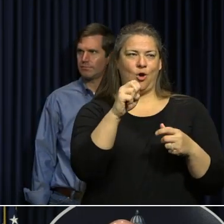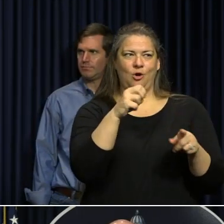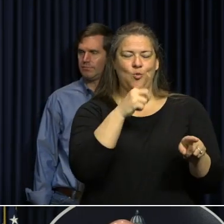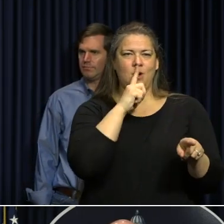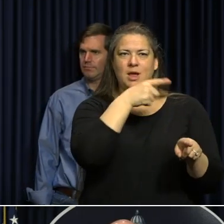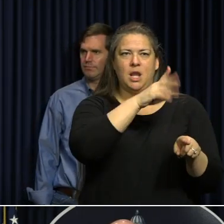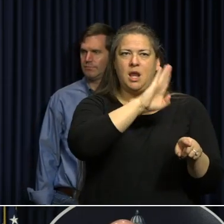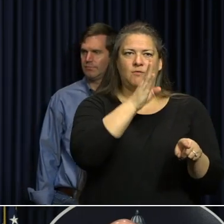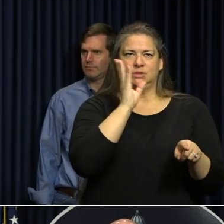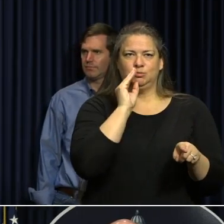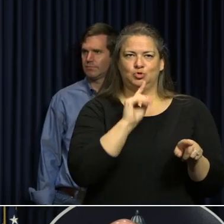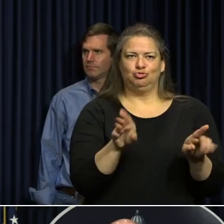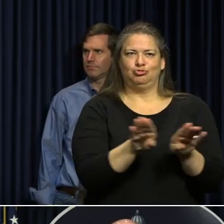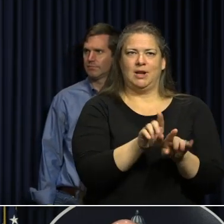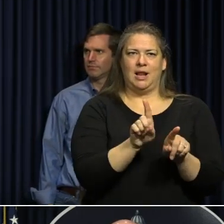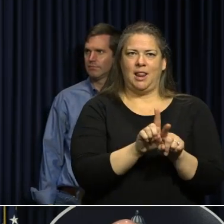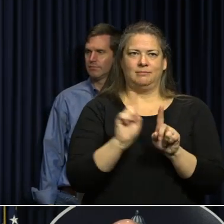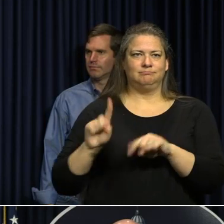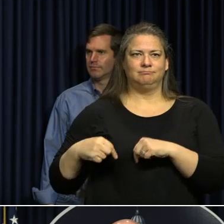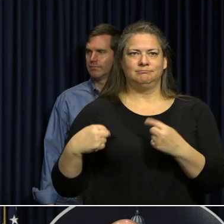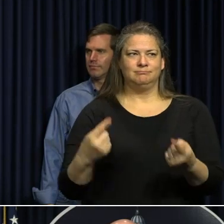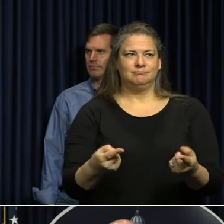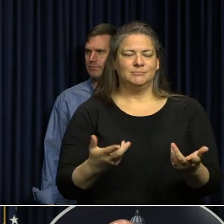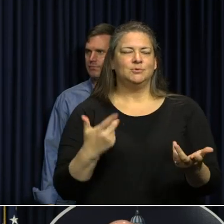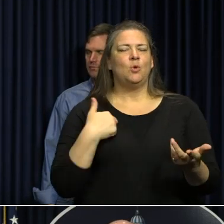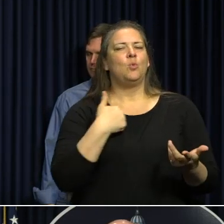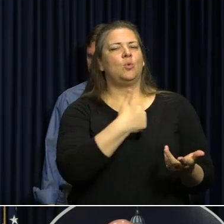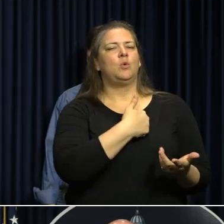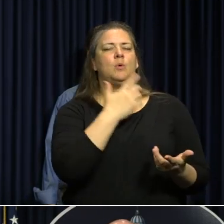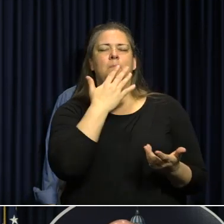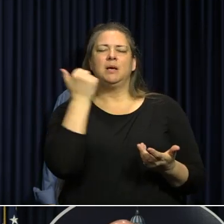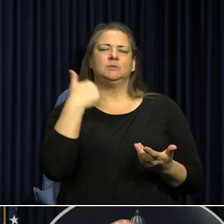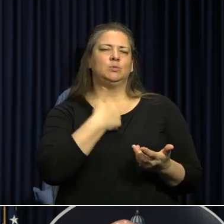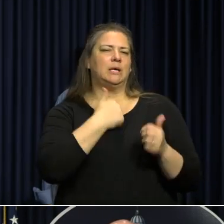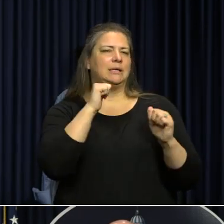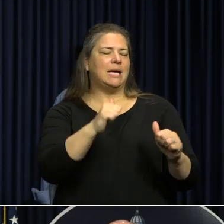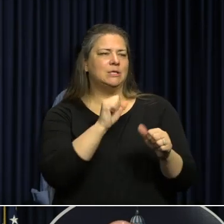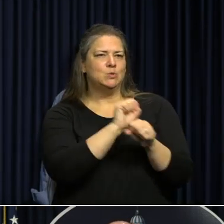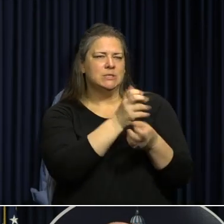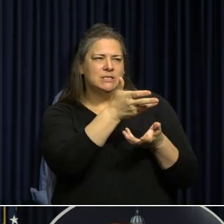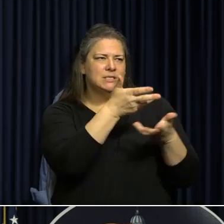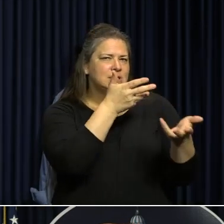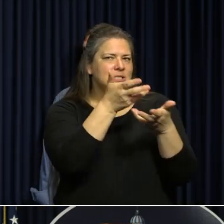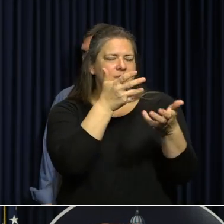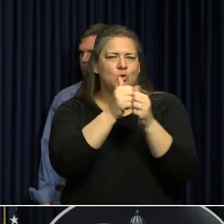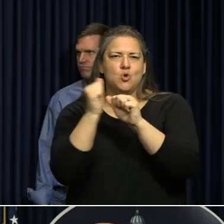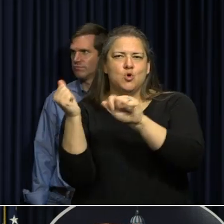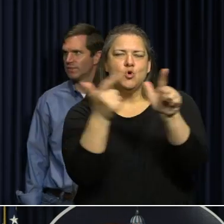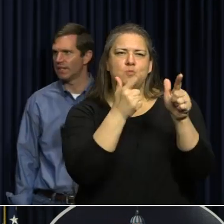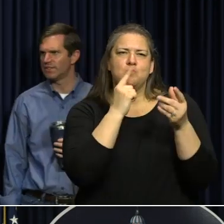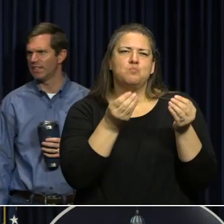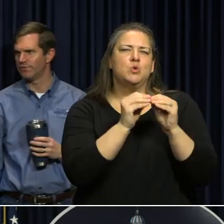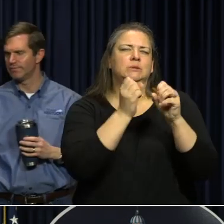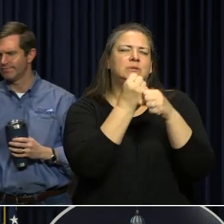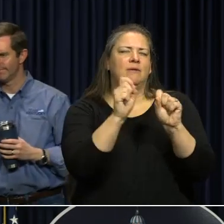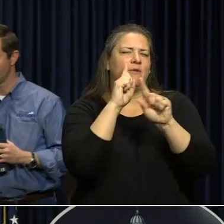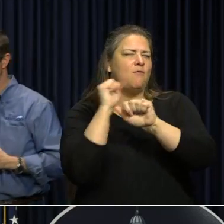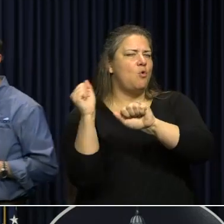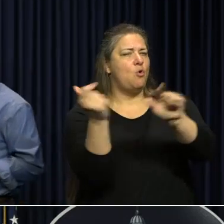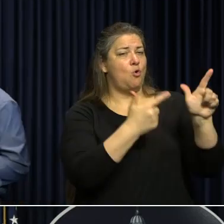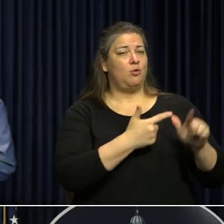shut down before in any of our living memories. So we will do our best to work with everyone to do this as safely as possible for all involved. Thank you,